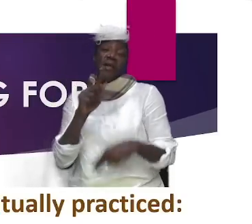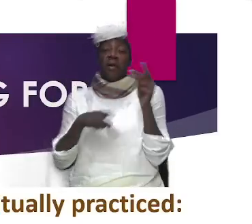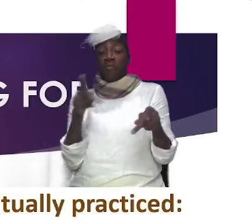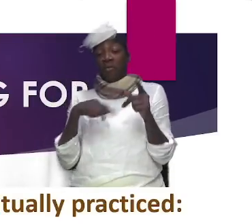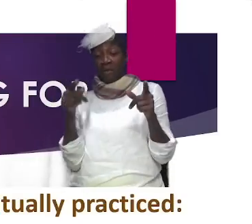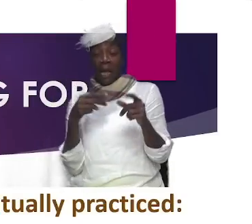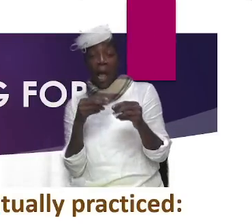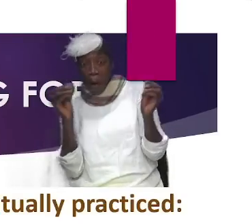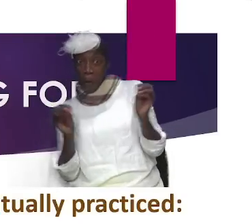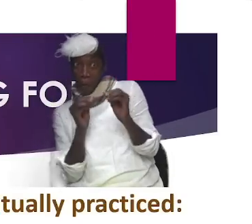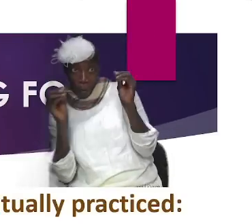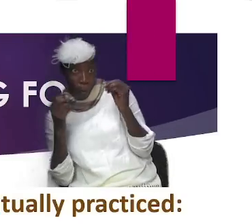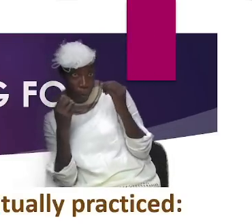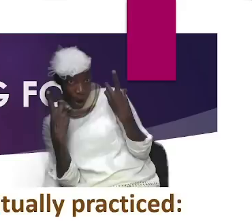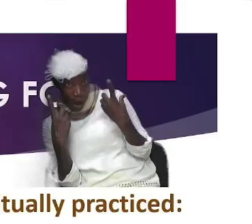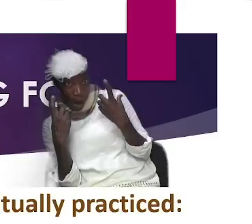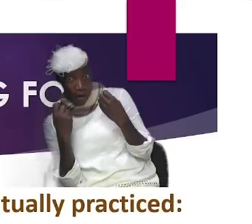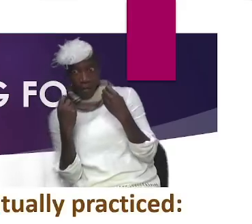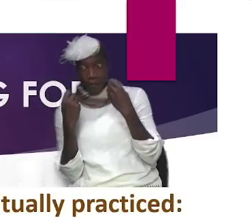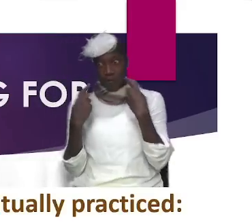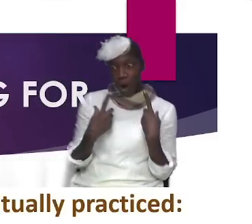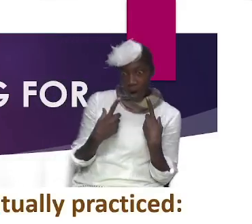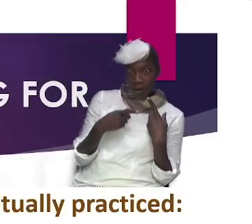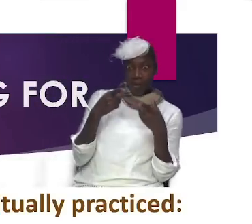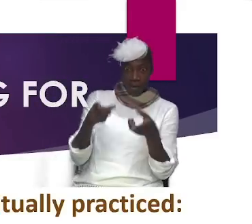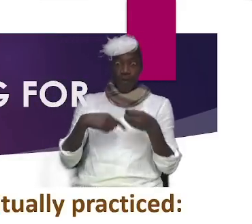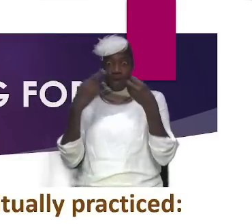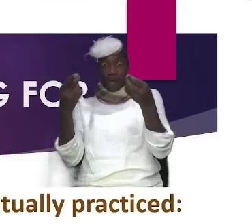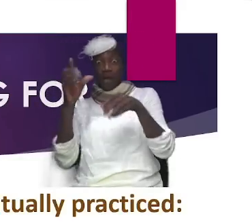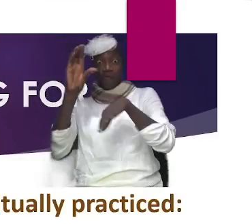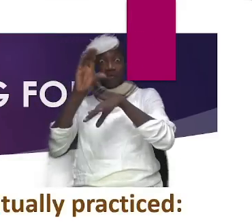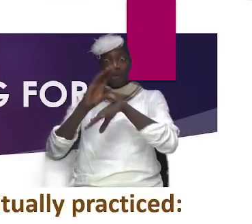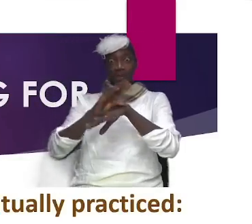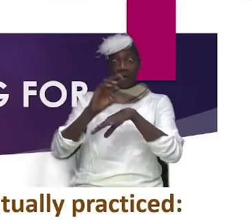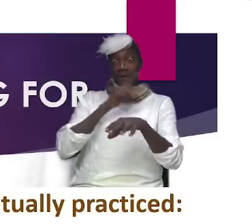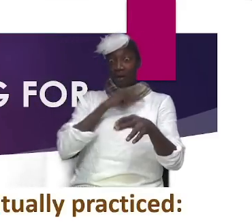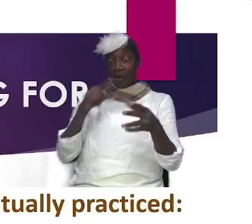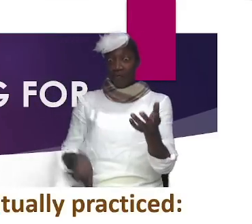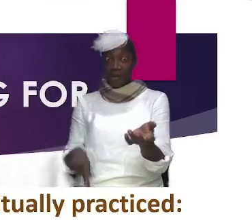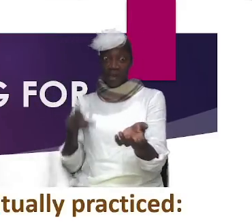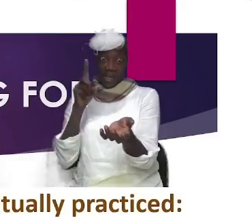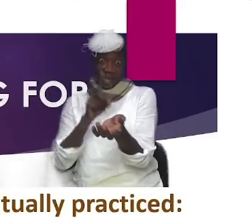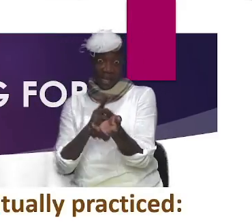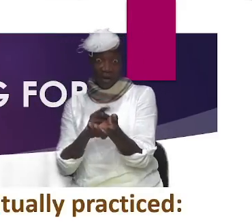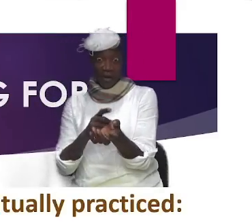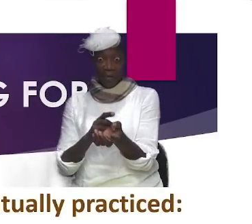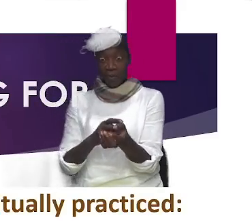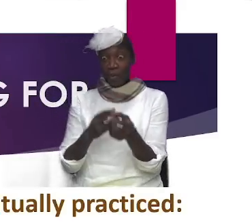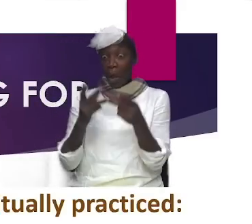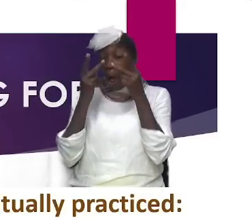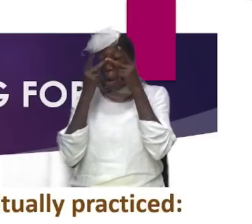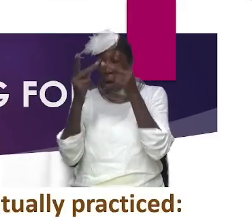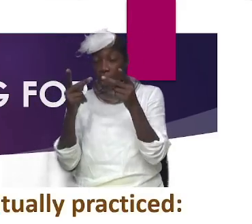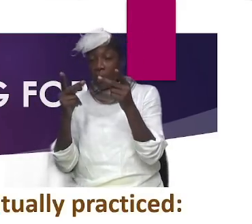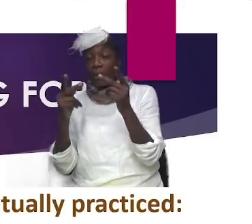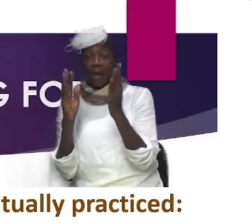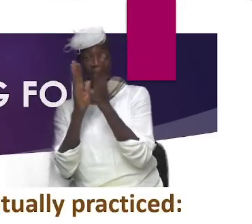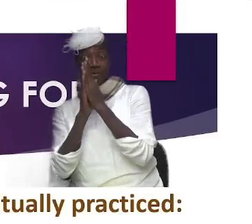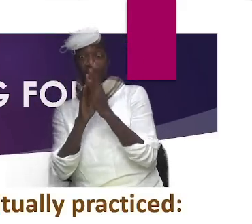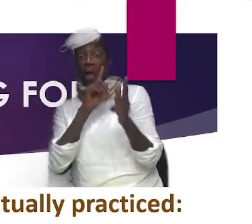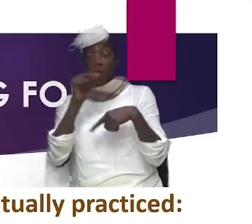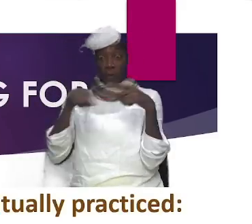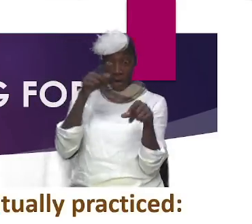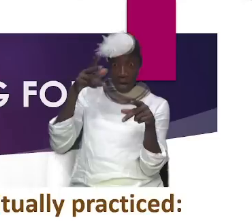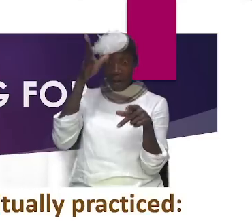those folks did to church for the kingdom. Look at how those folks pray. When them man they stand up to